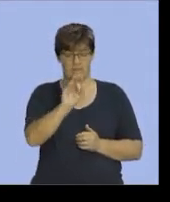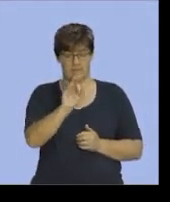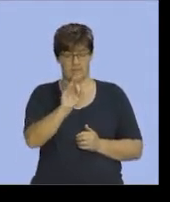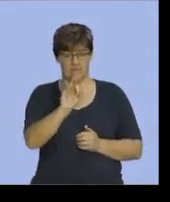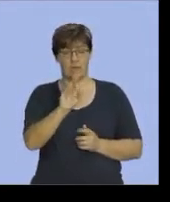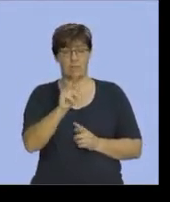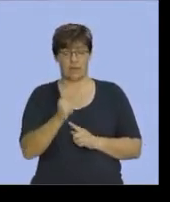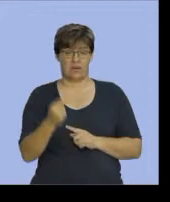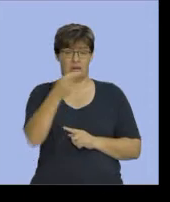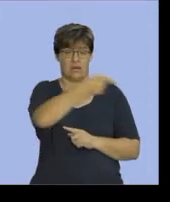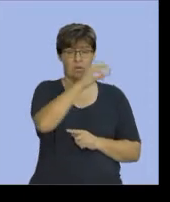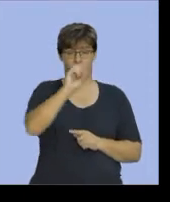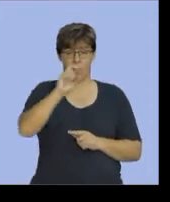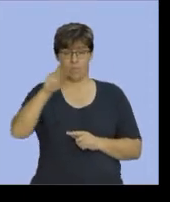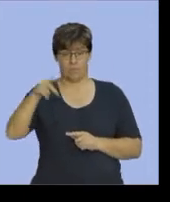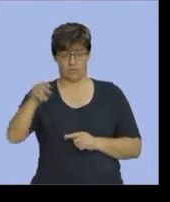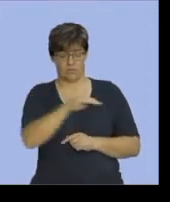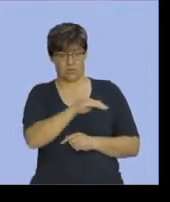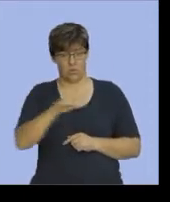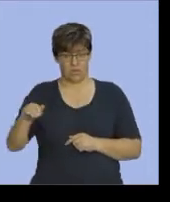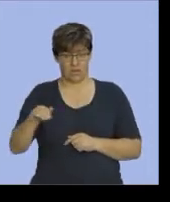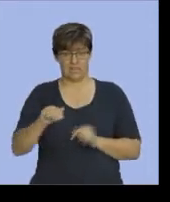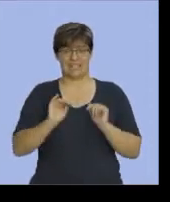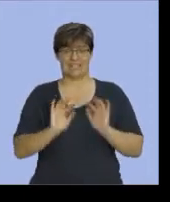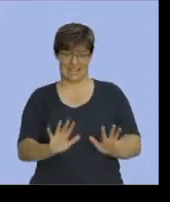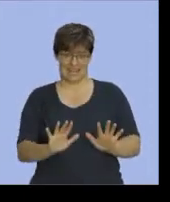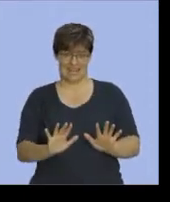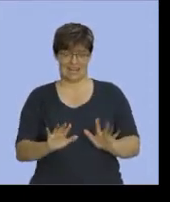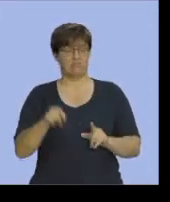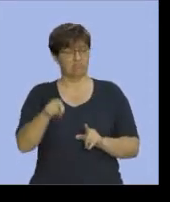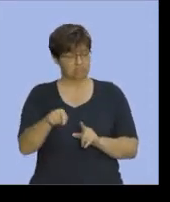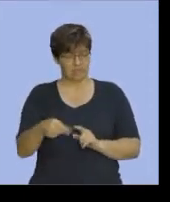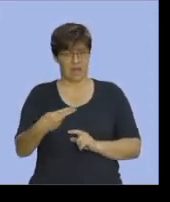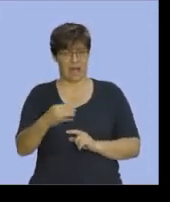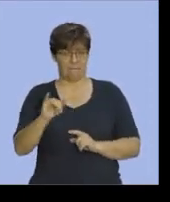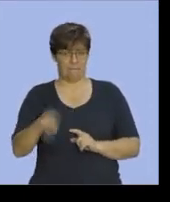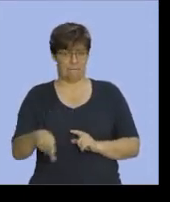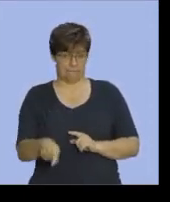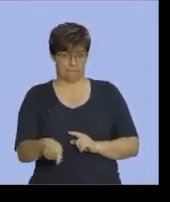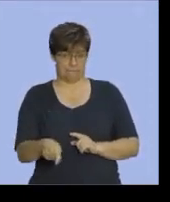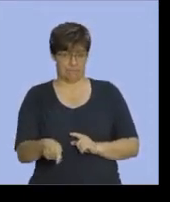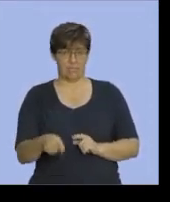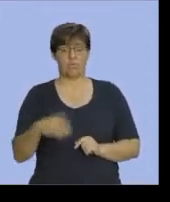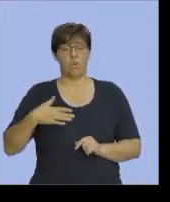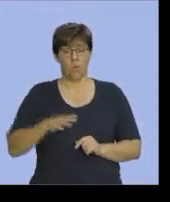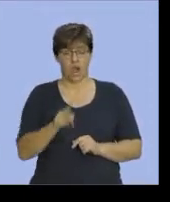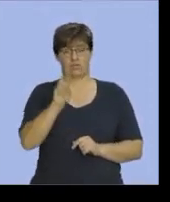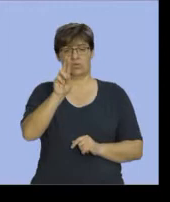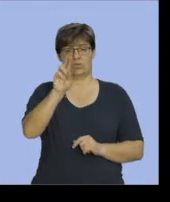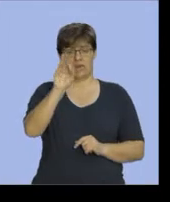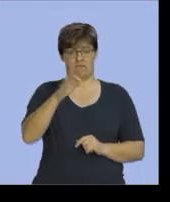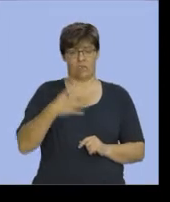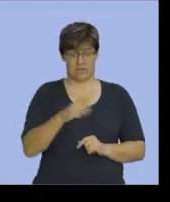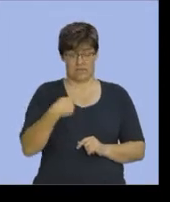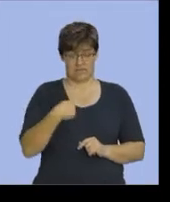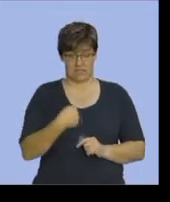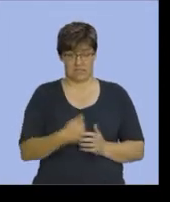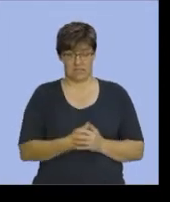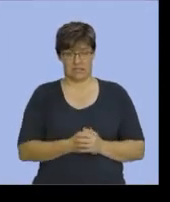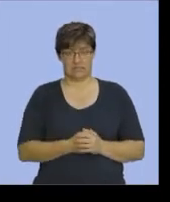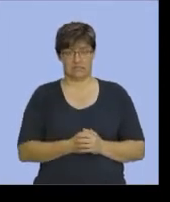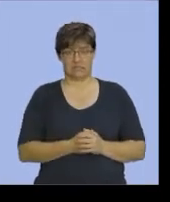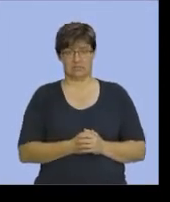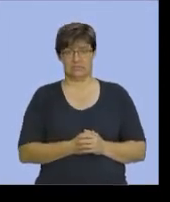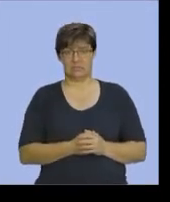UF, which is opposite, remember that, over 10, which is the hype. And then I'm trying to find the UF. I will